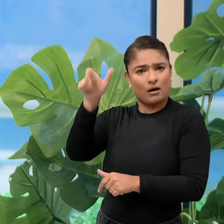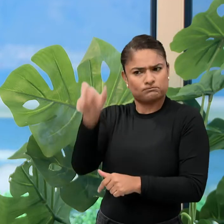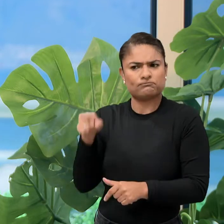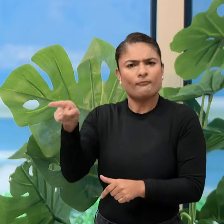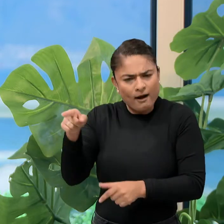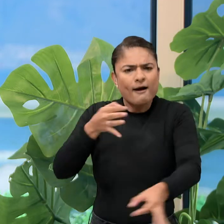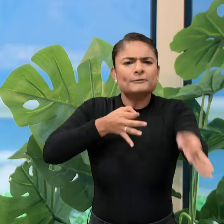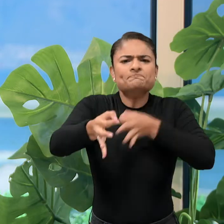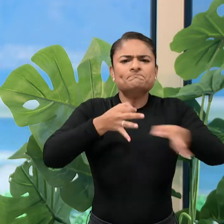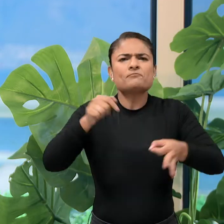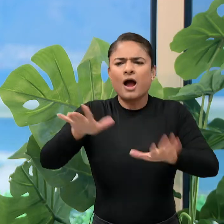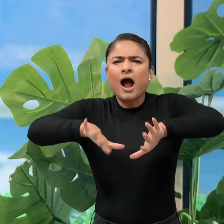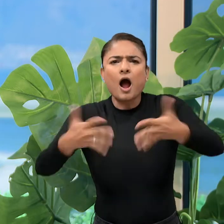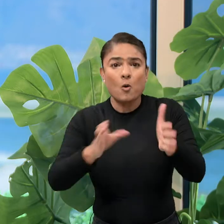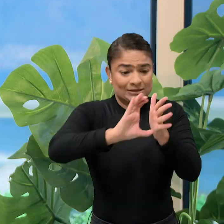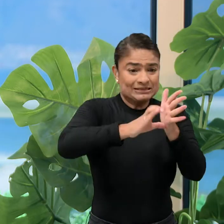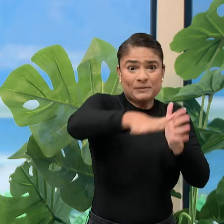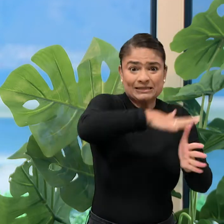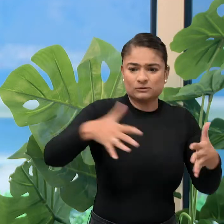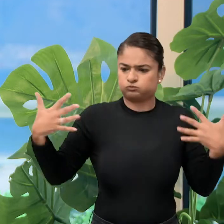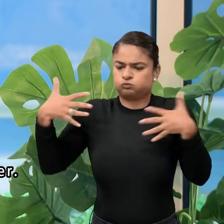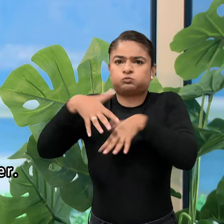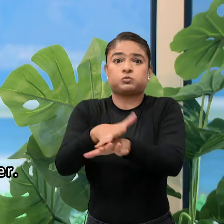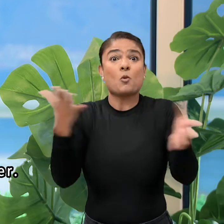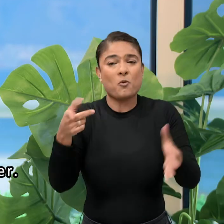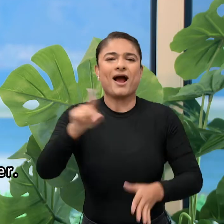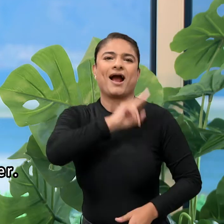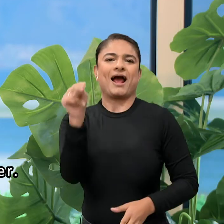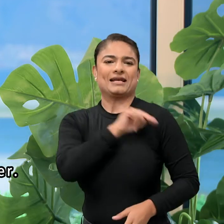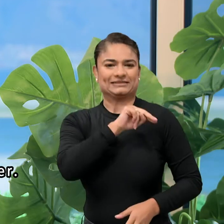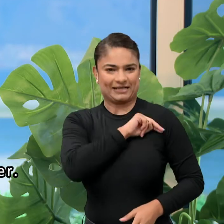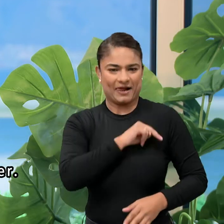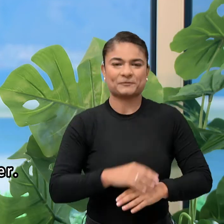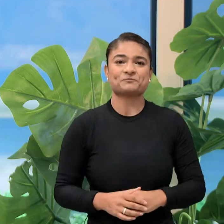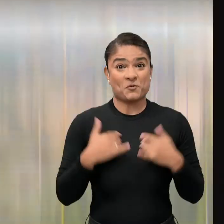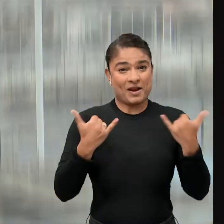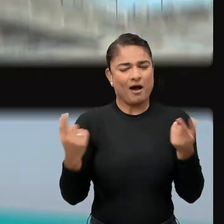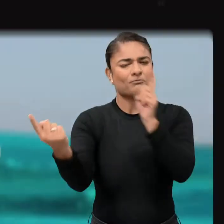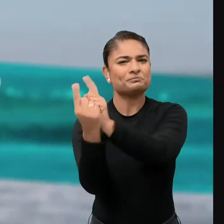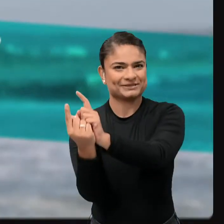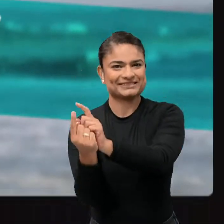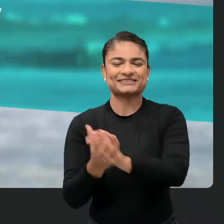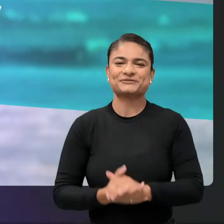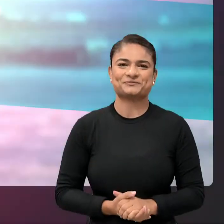mission to change the disability inclusion narrative. We head to KwaZulu-Natal to meet her.